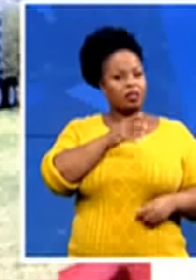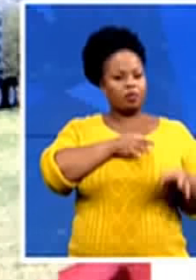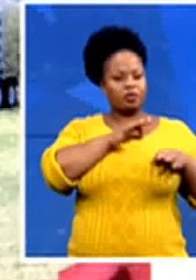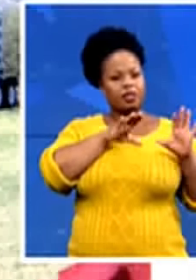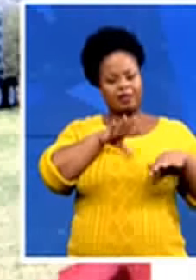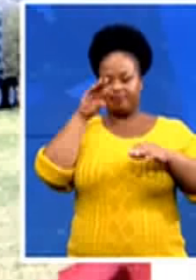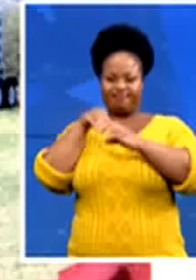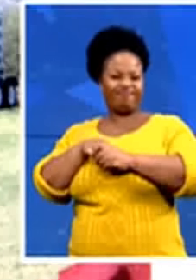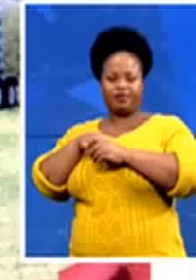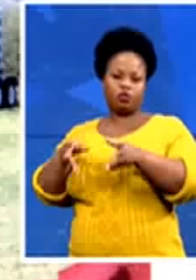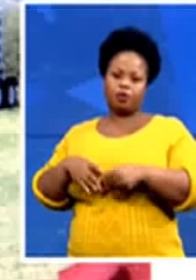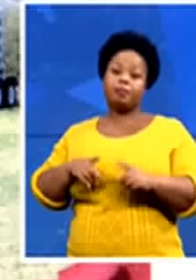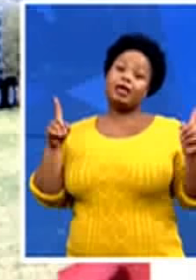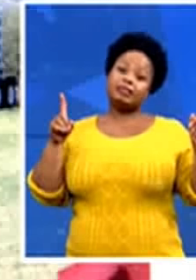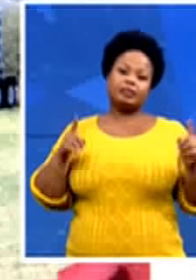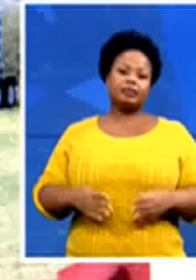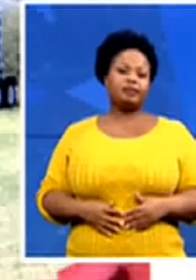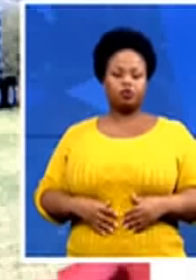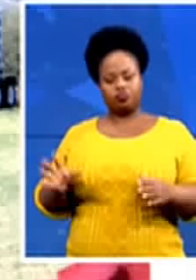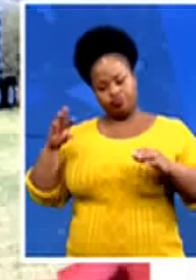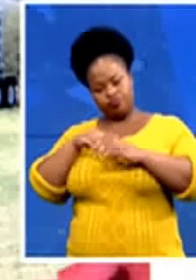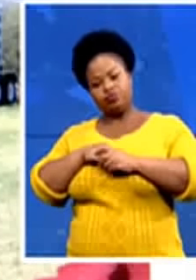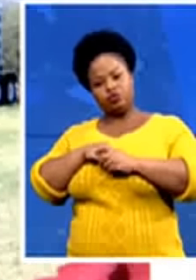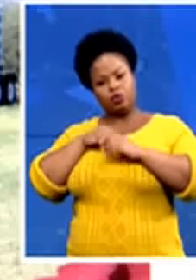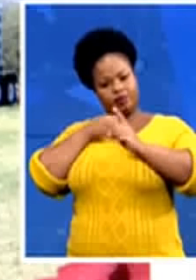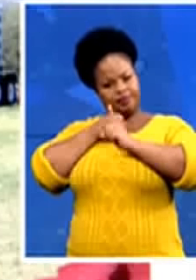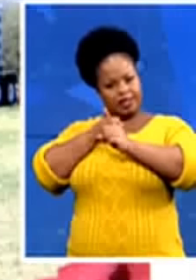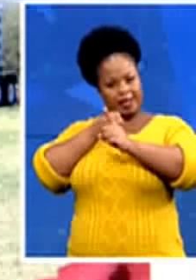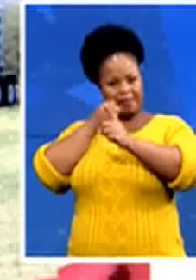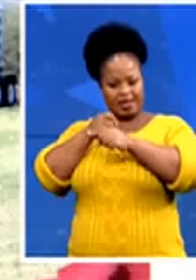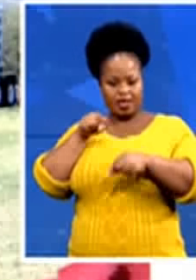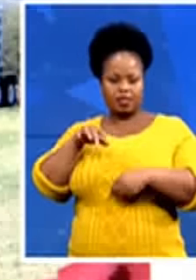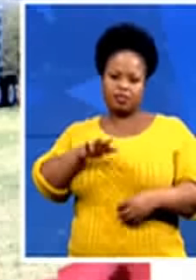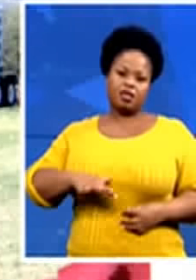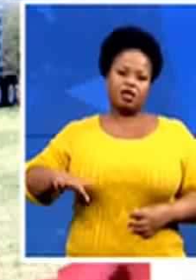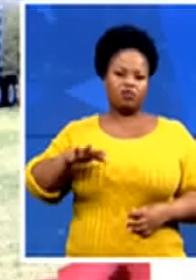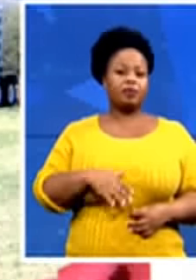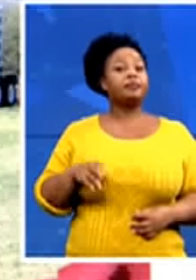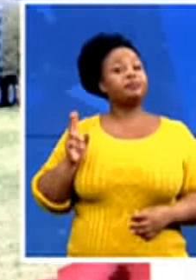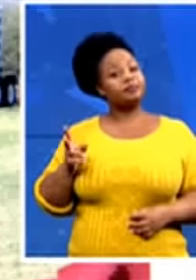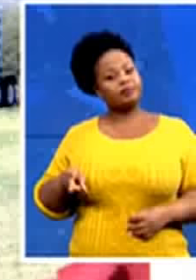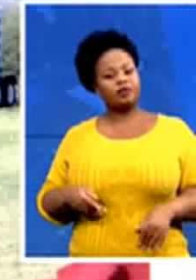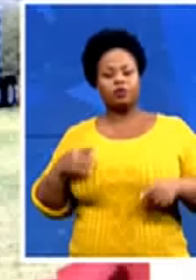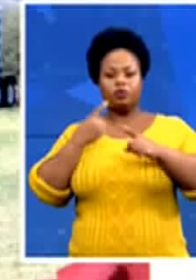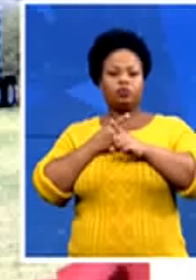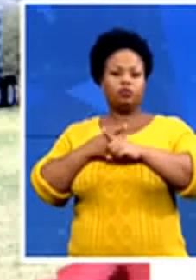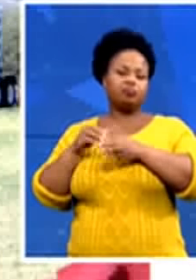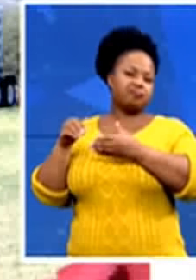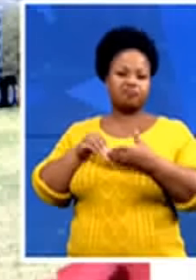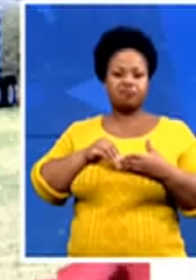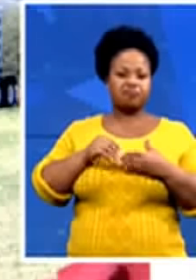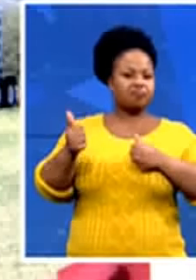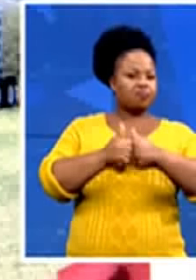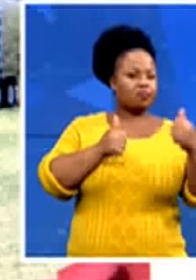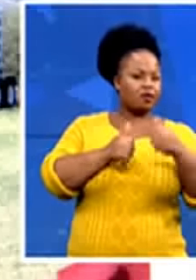in, she campaigned in this area. And above that, brought together, was part of the political parties. They